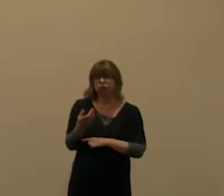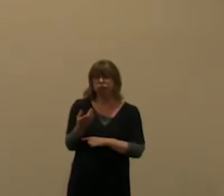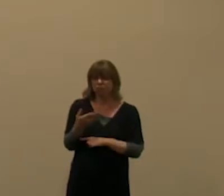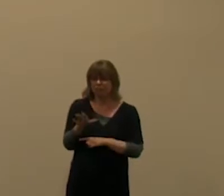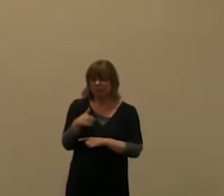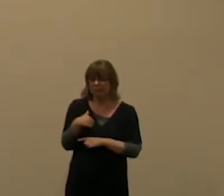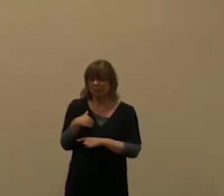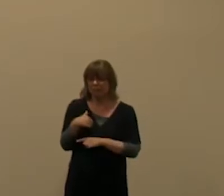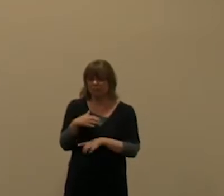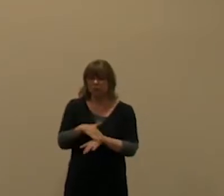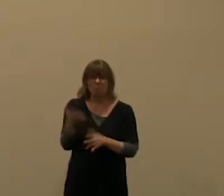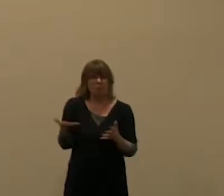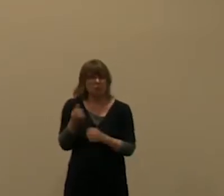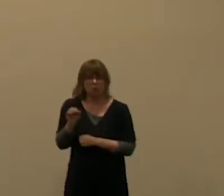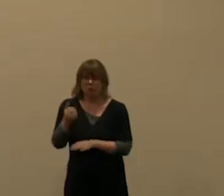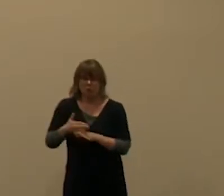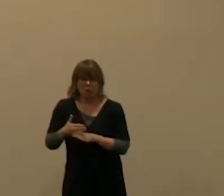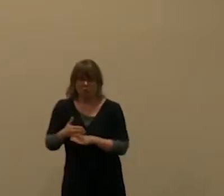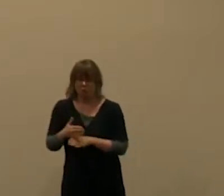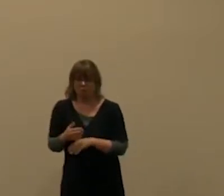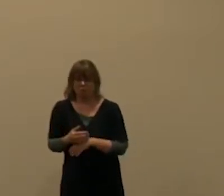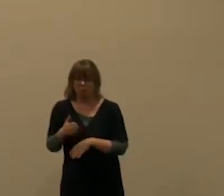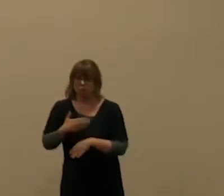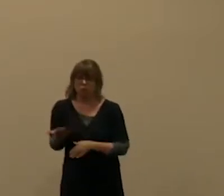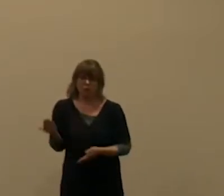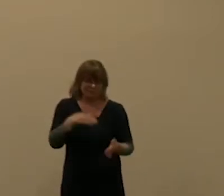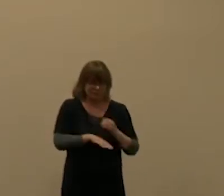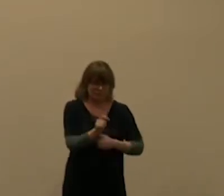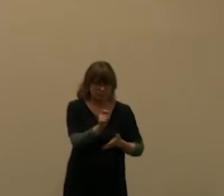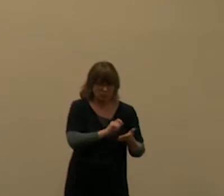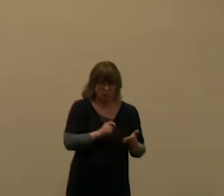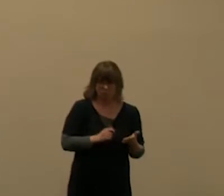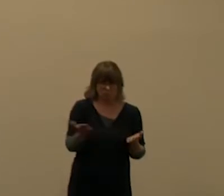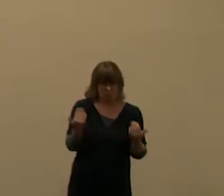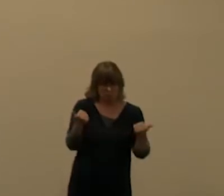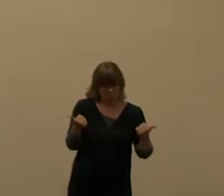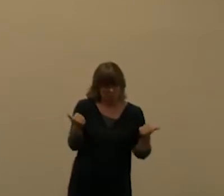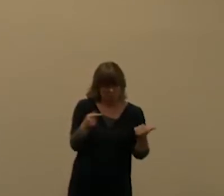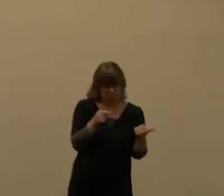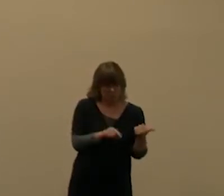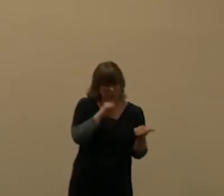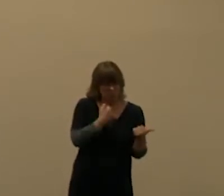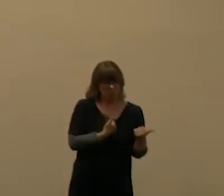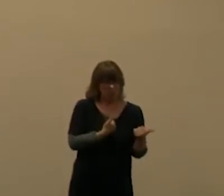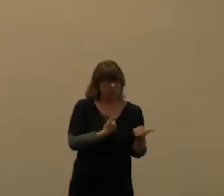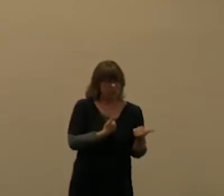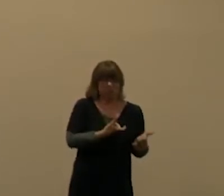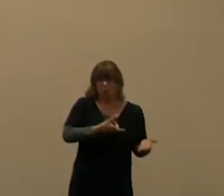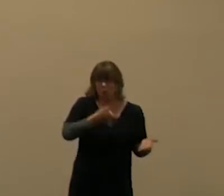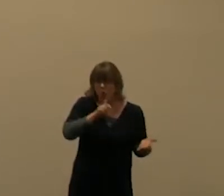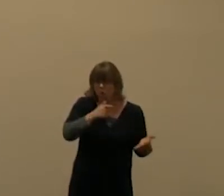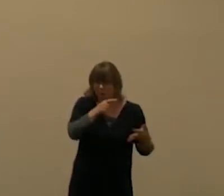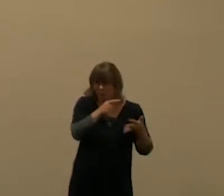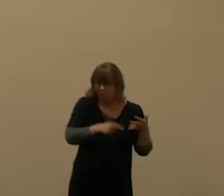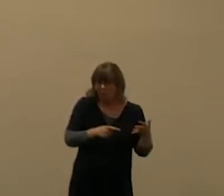said, we don't care where you're working. If you want to come to the office, you're more than welcome. We will have good coffee for you,